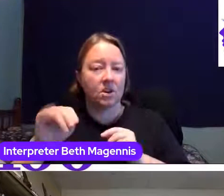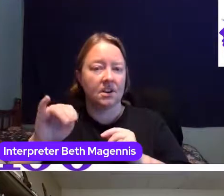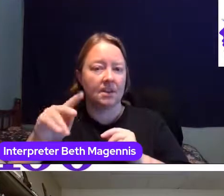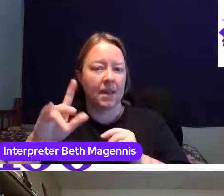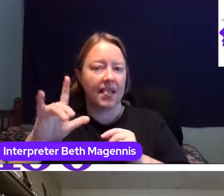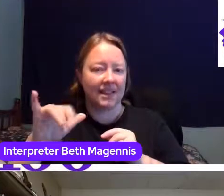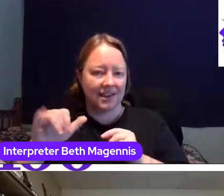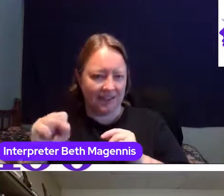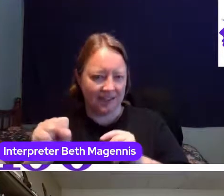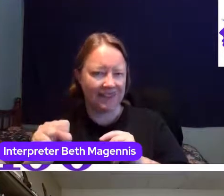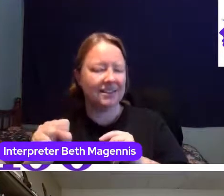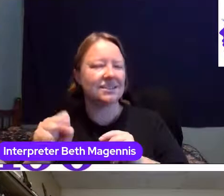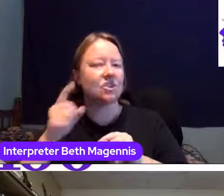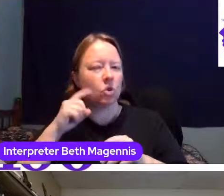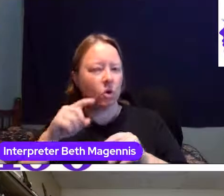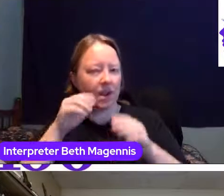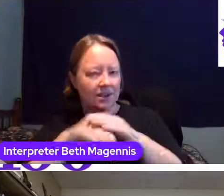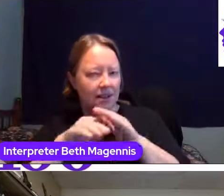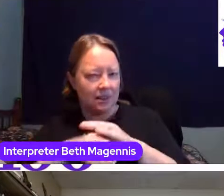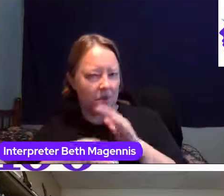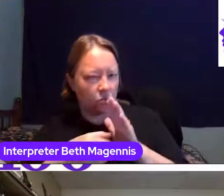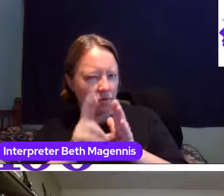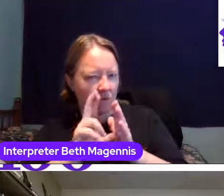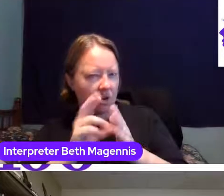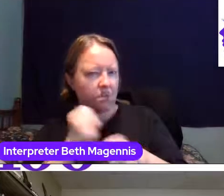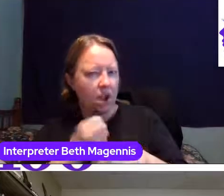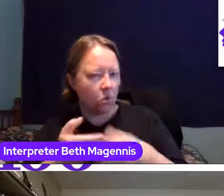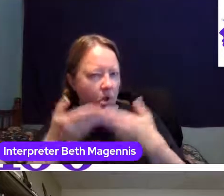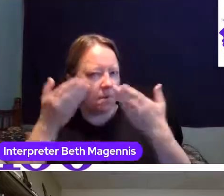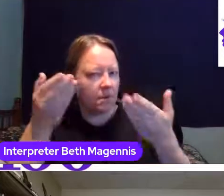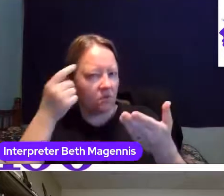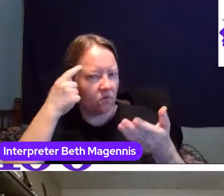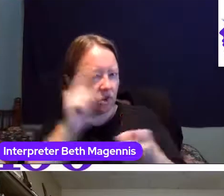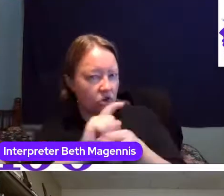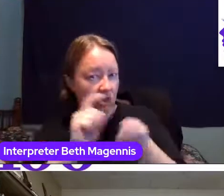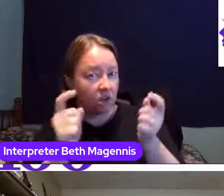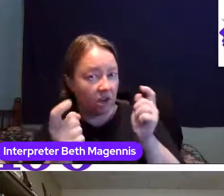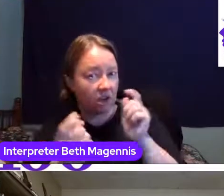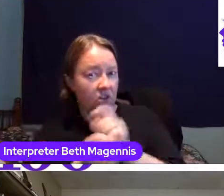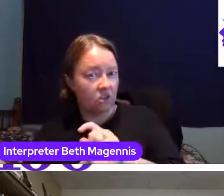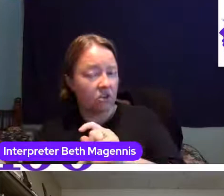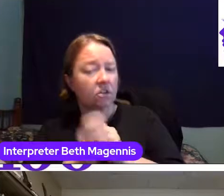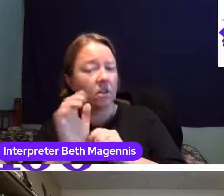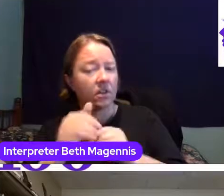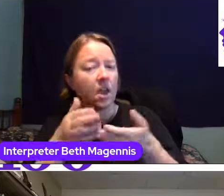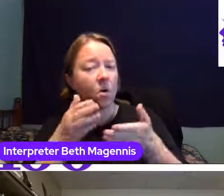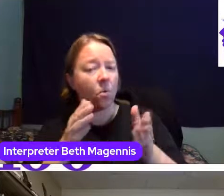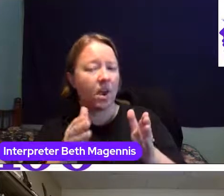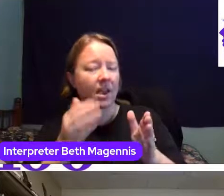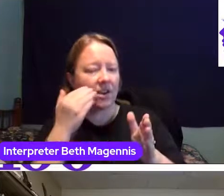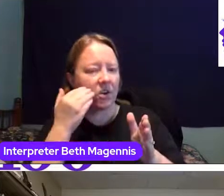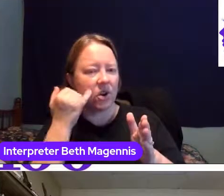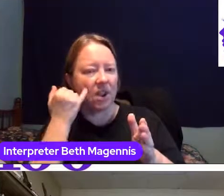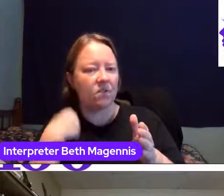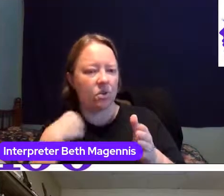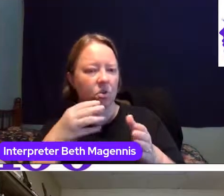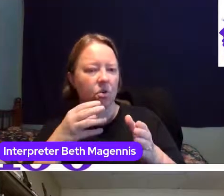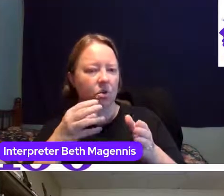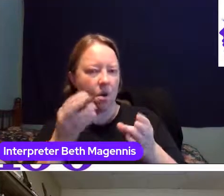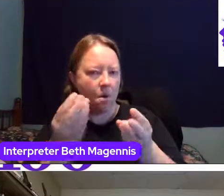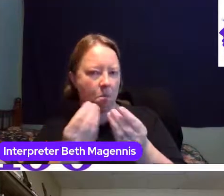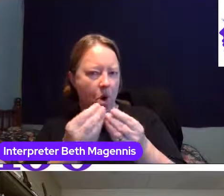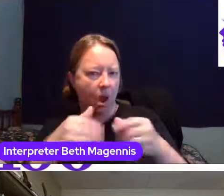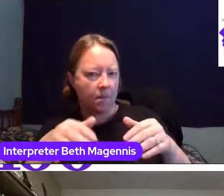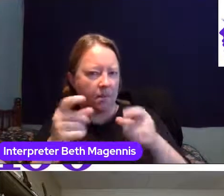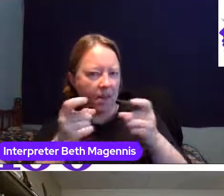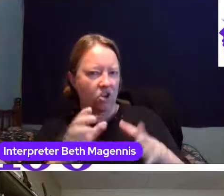doing accessibility reviews and making recommendations for those changes. So that way, if you're a property manager like